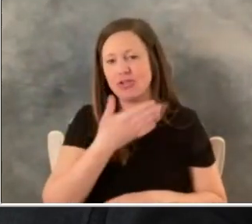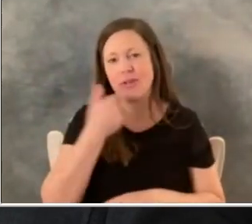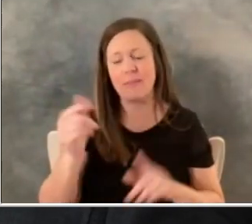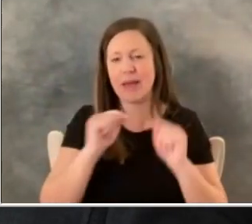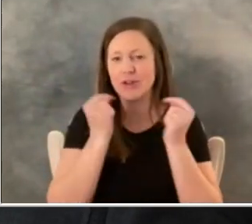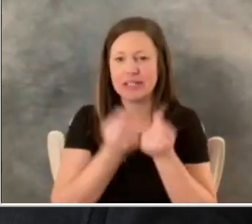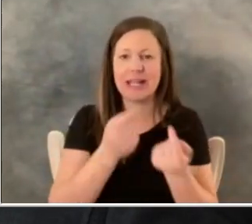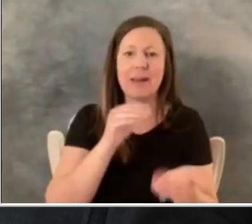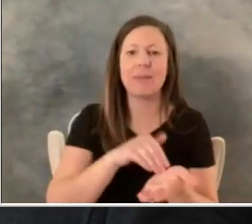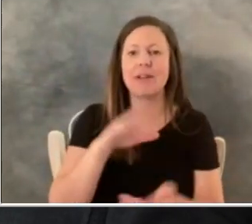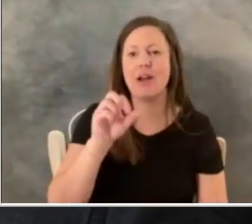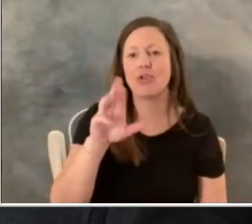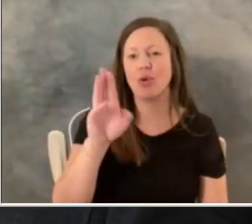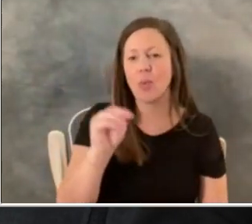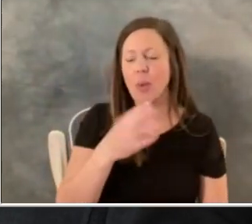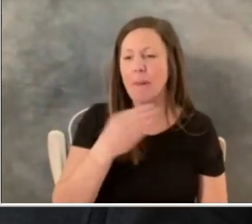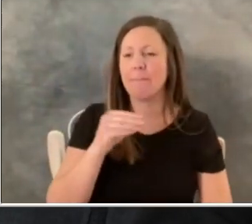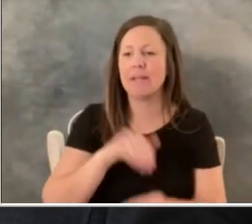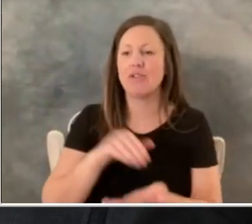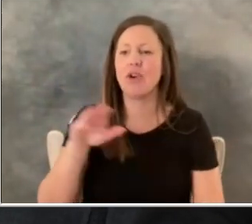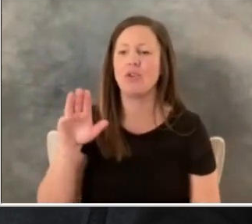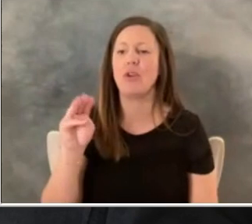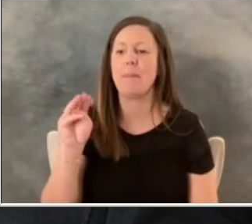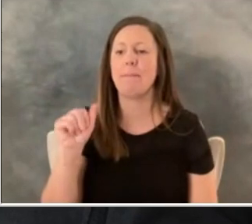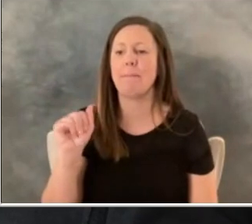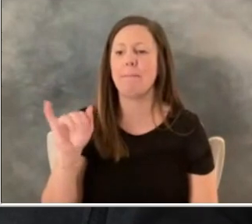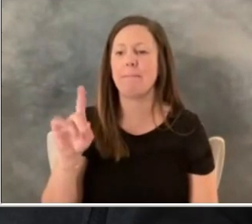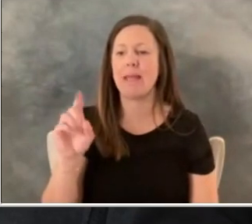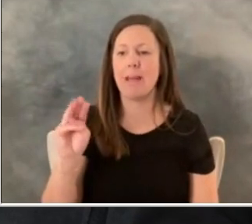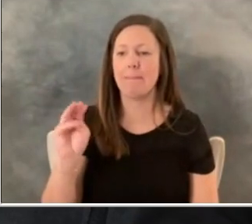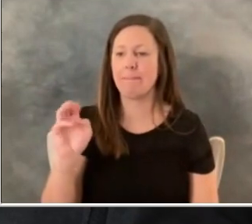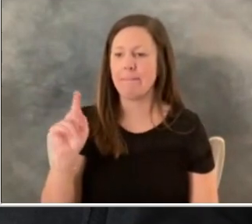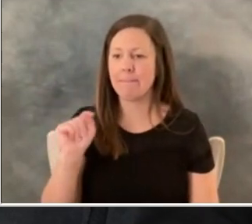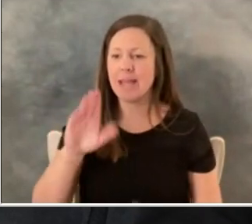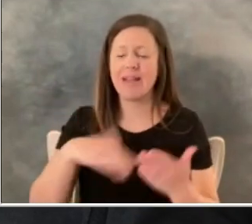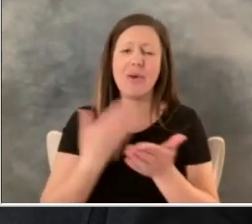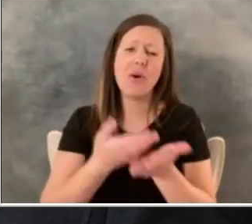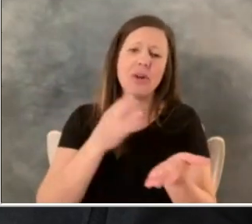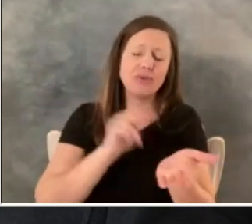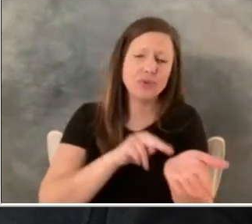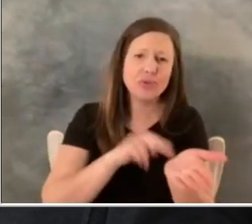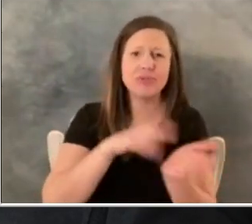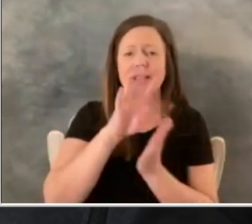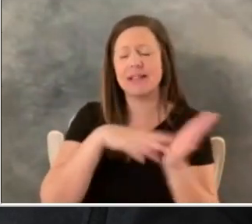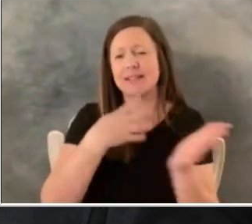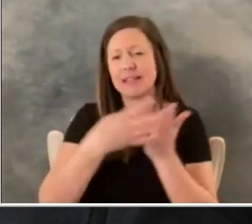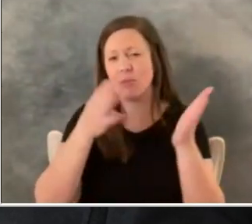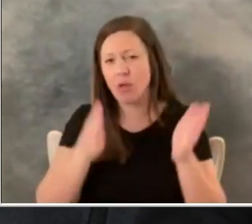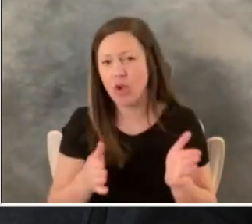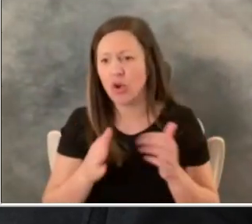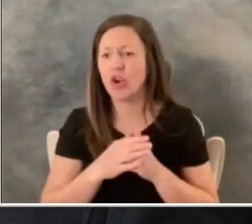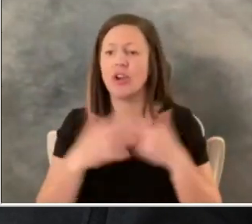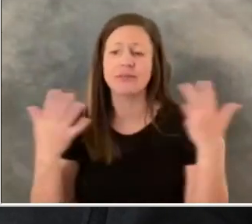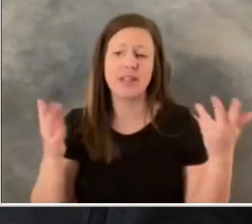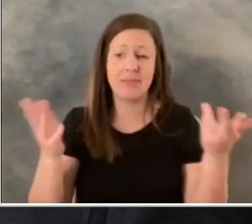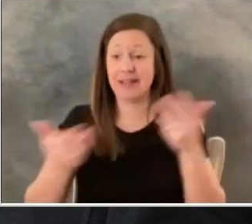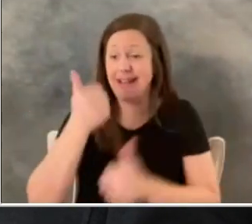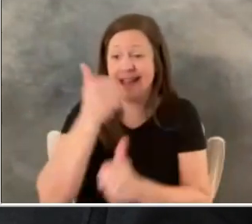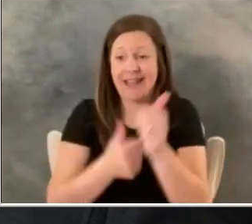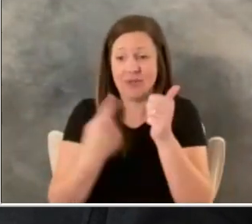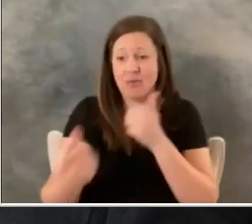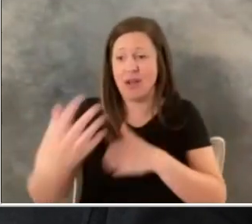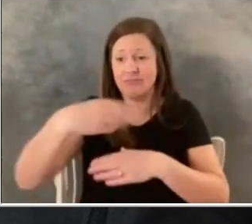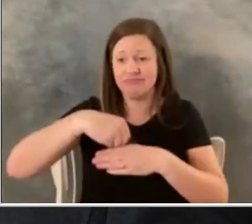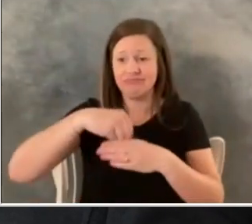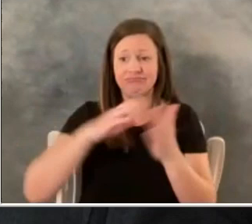Dr. Maidment have been awesome. Like, all the nurses, the schedulers, the greeters, like, everyone at the cancer center is